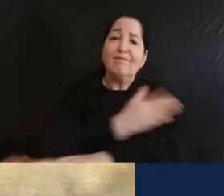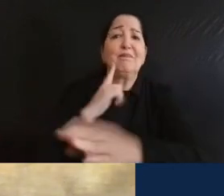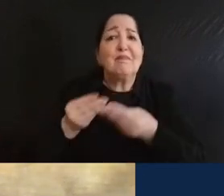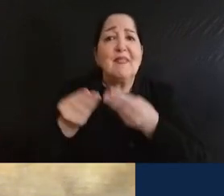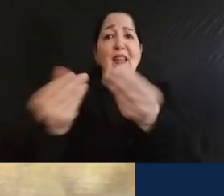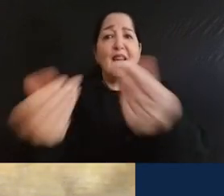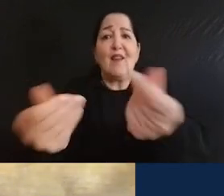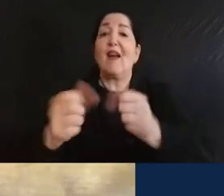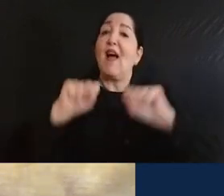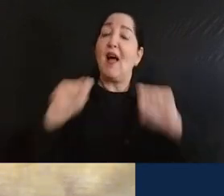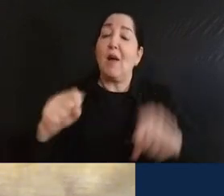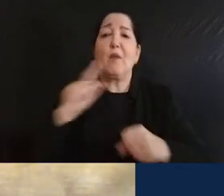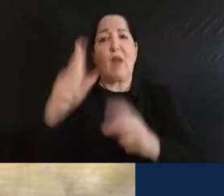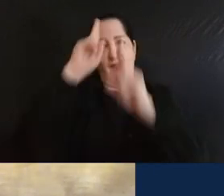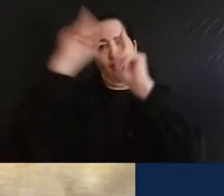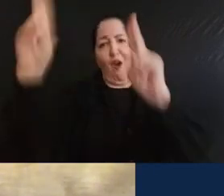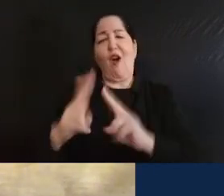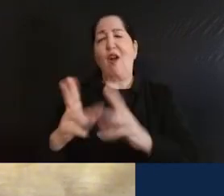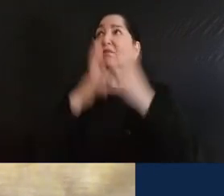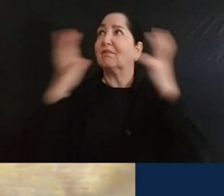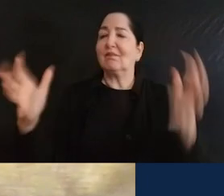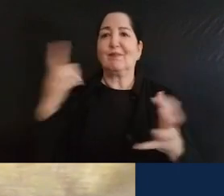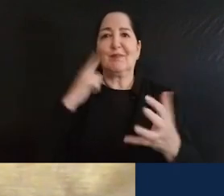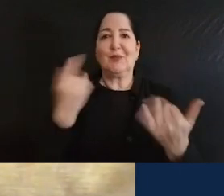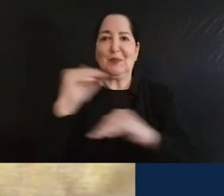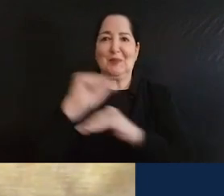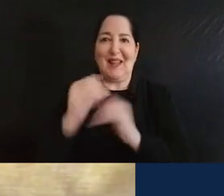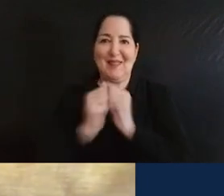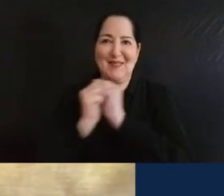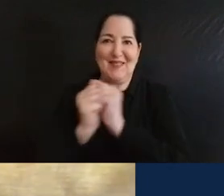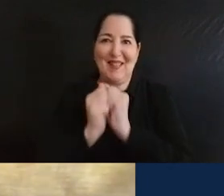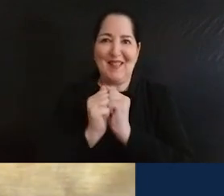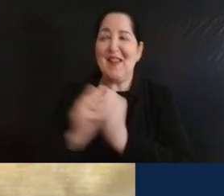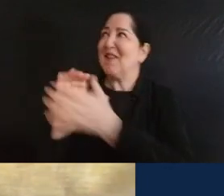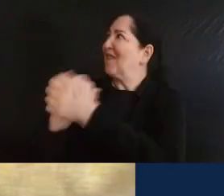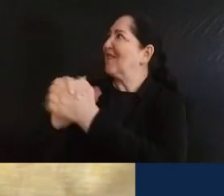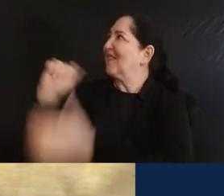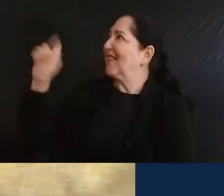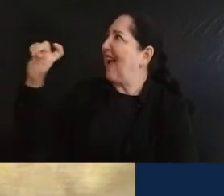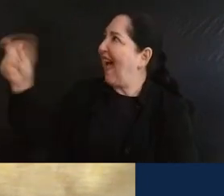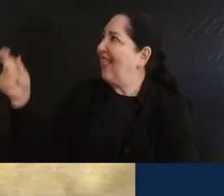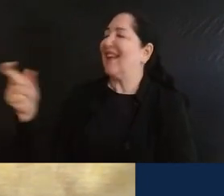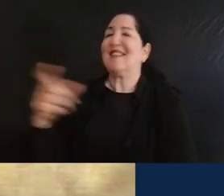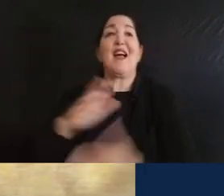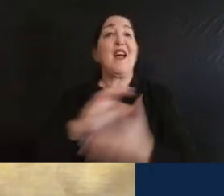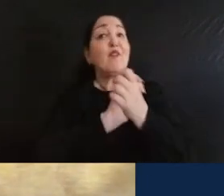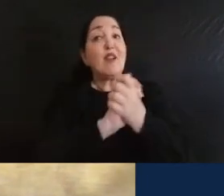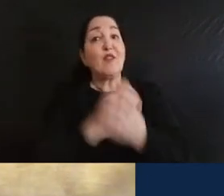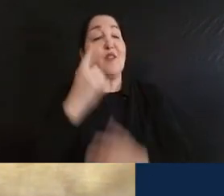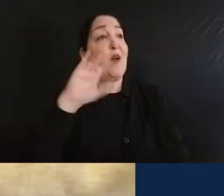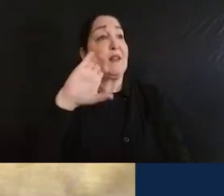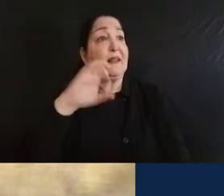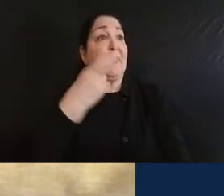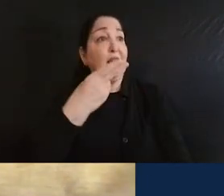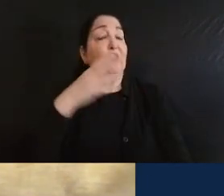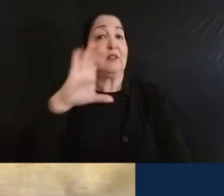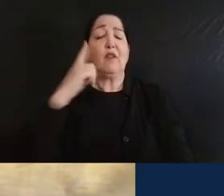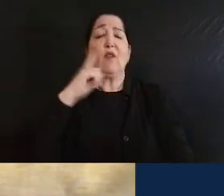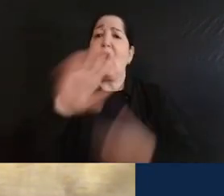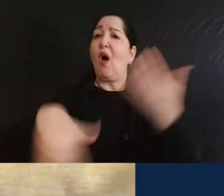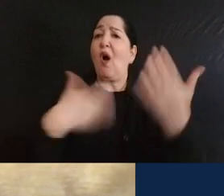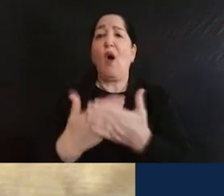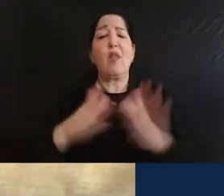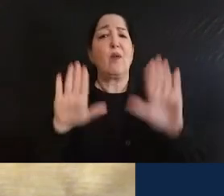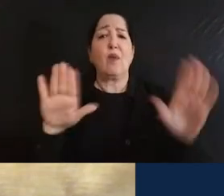difference. It's been a total honor to spend this time with you guys tonight. Congratulations again to Alex, and